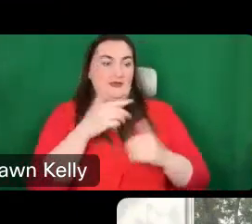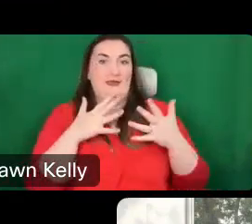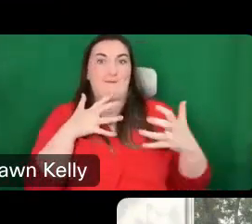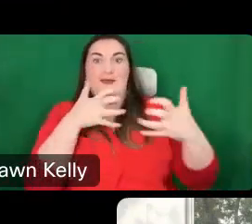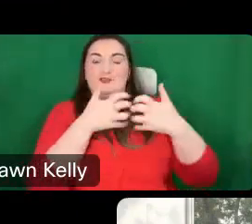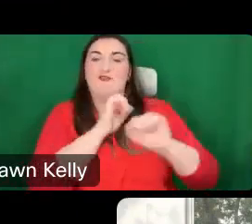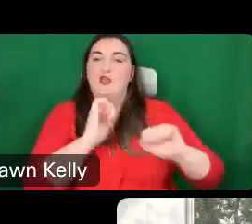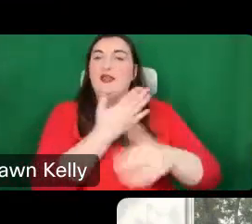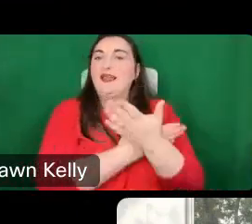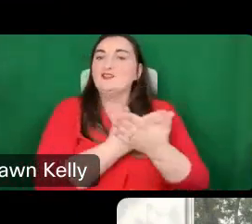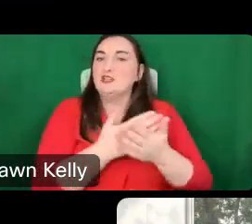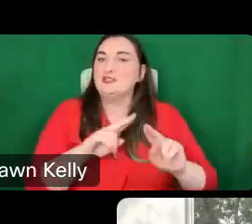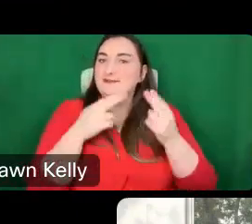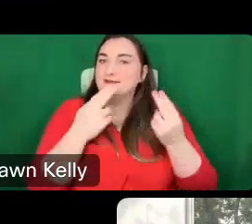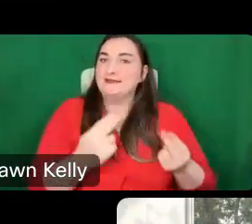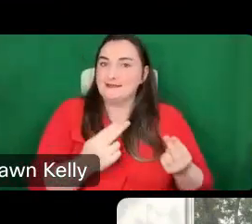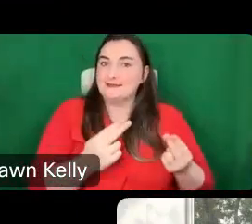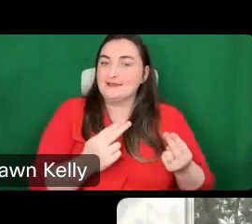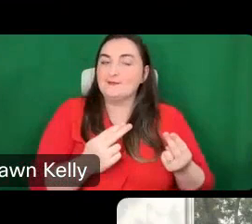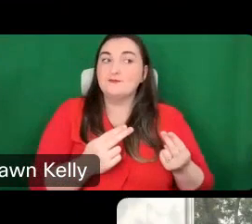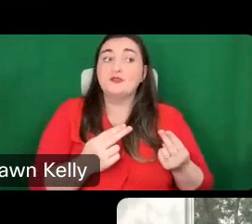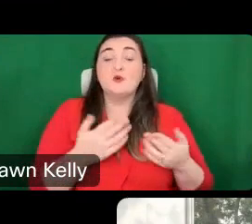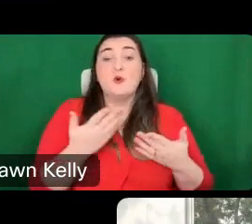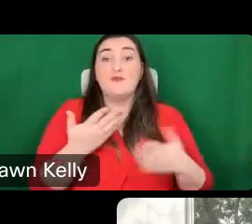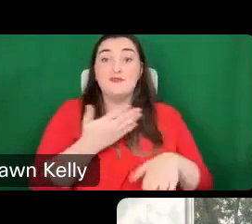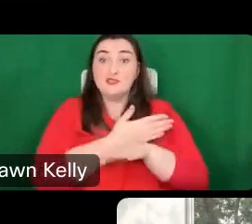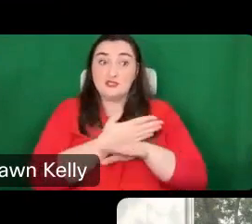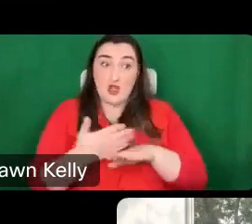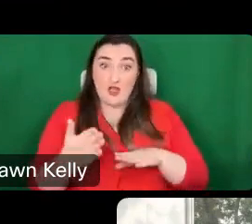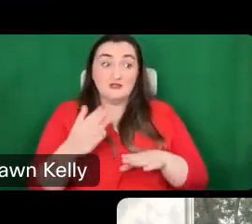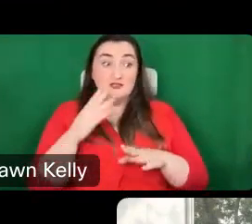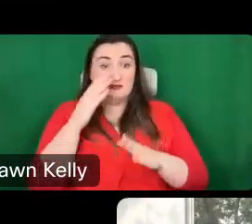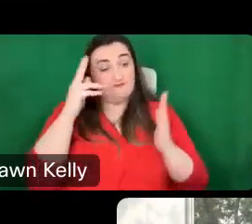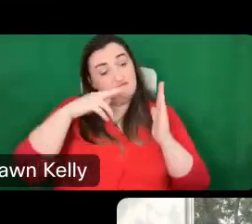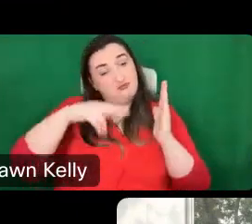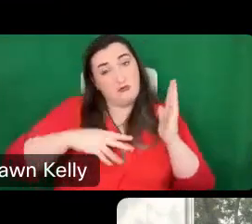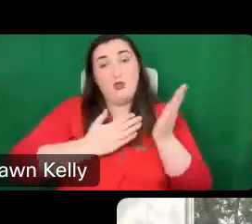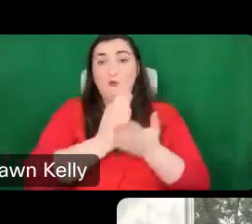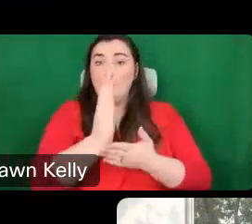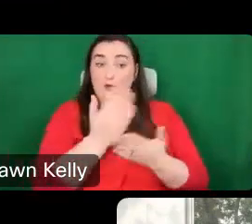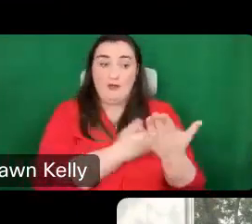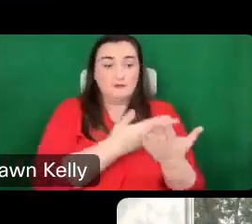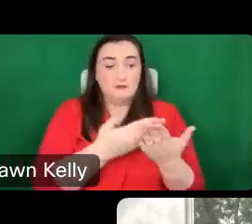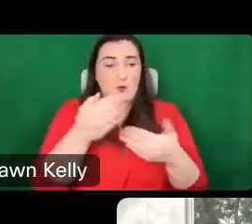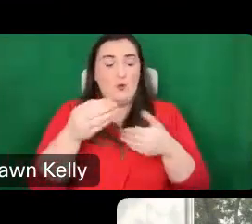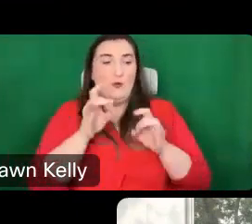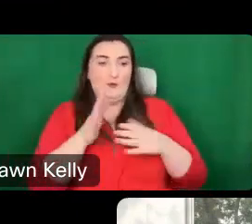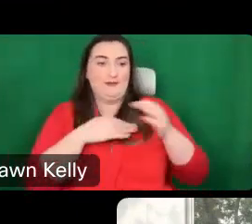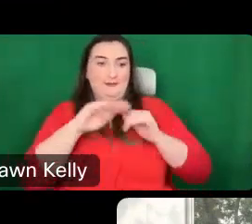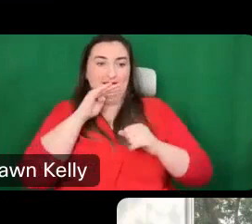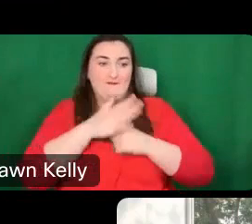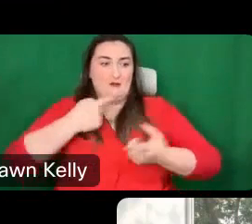requirements. So obviously, with having, you know, initial scoping of the legislation and looking, you know, what does that mean for us here in the